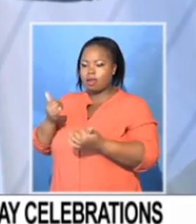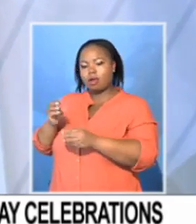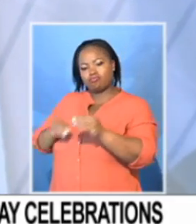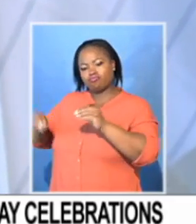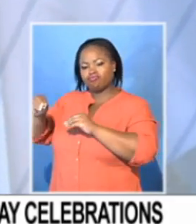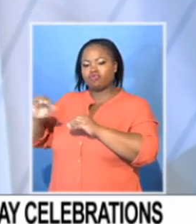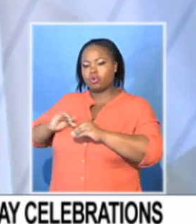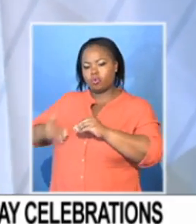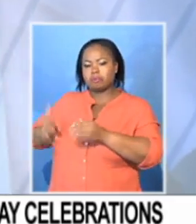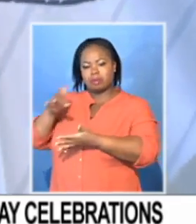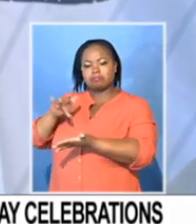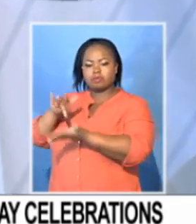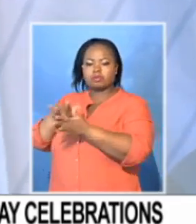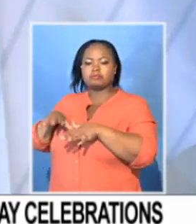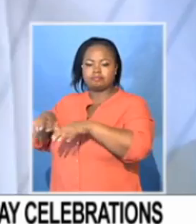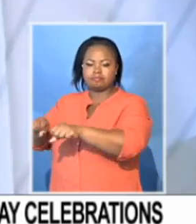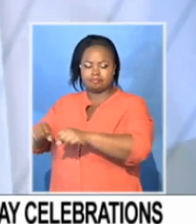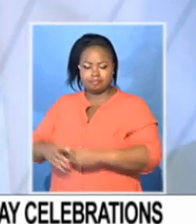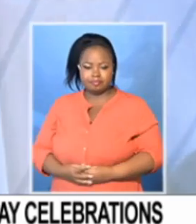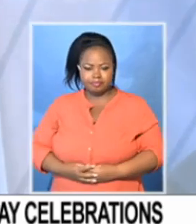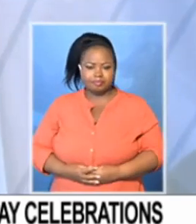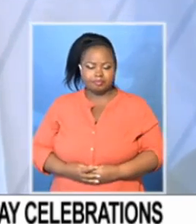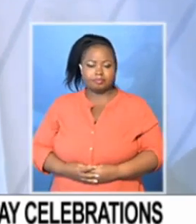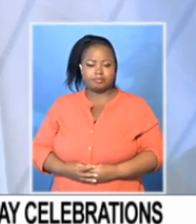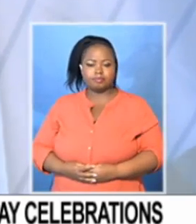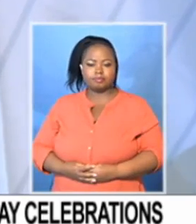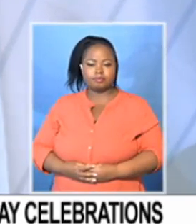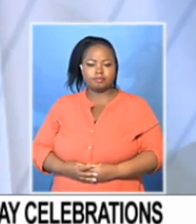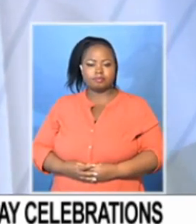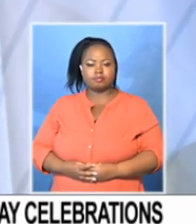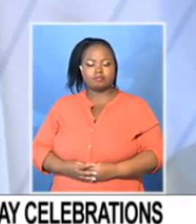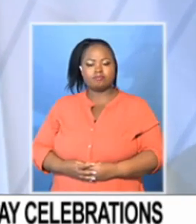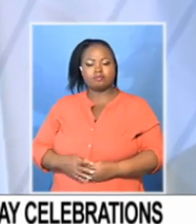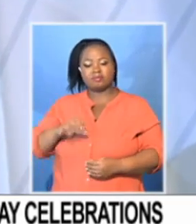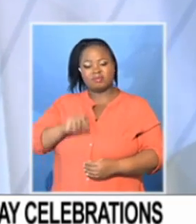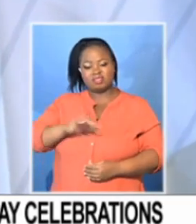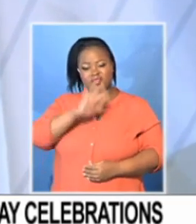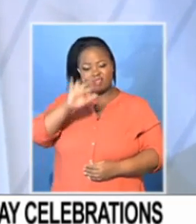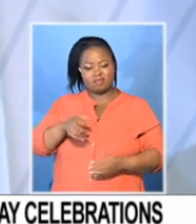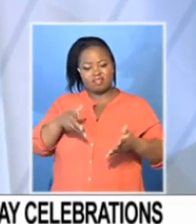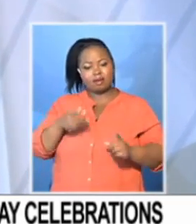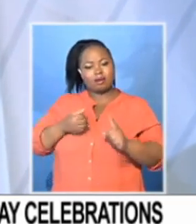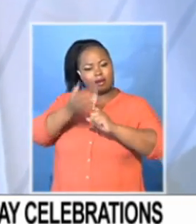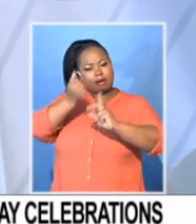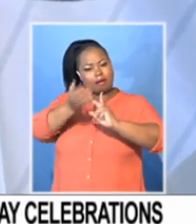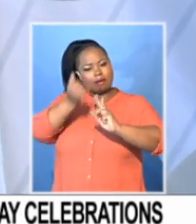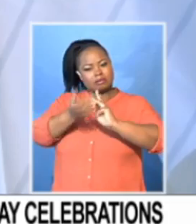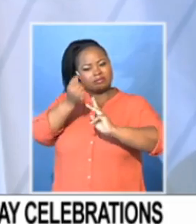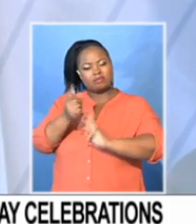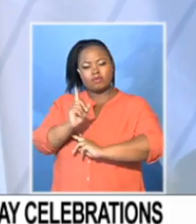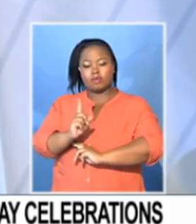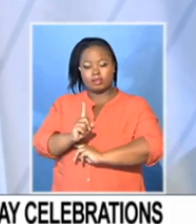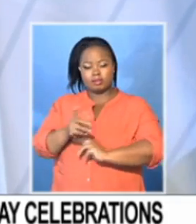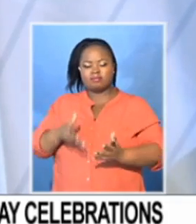This year, amongst the country's achievements has been the appointment of